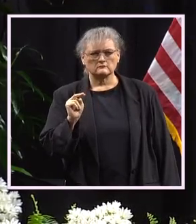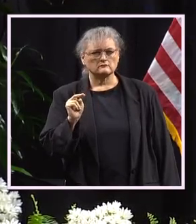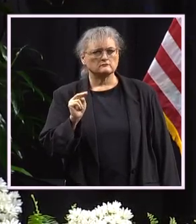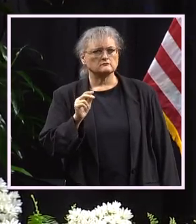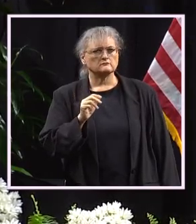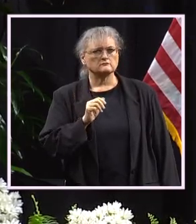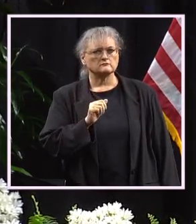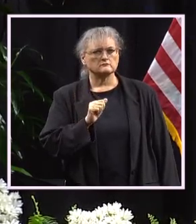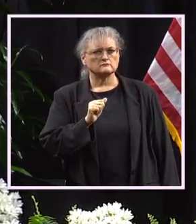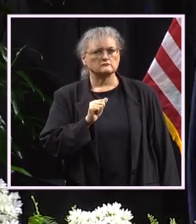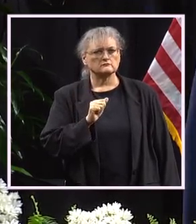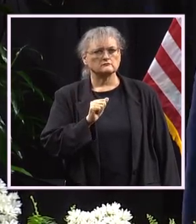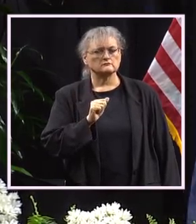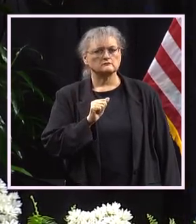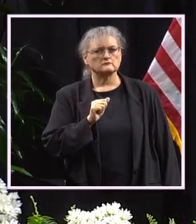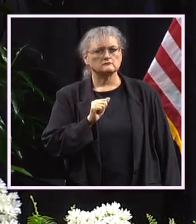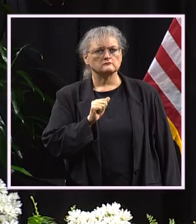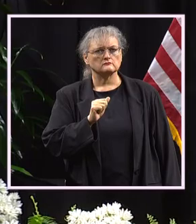Arts.